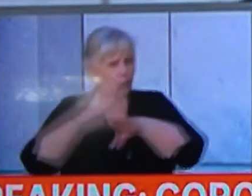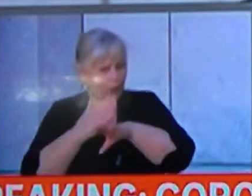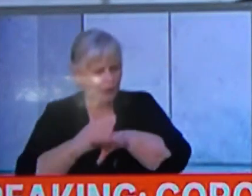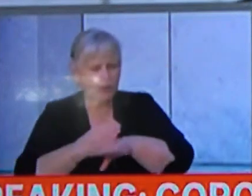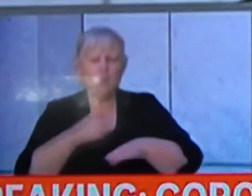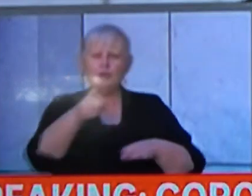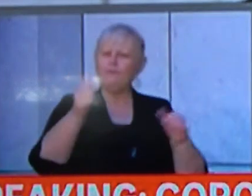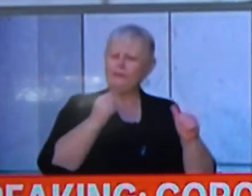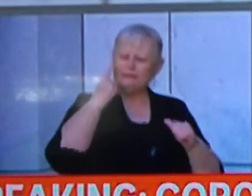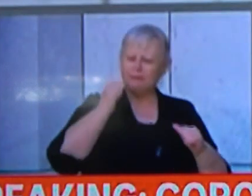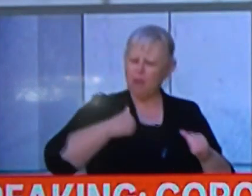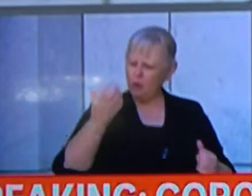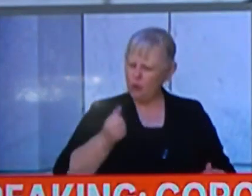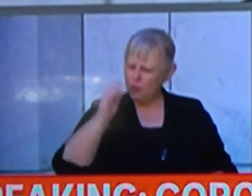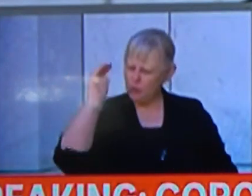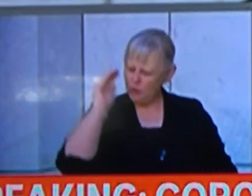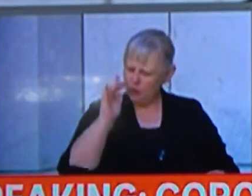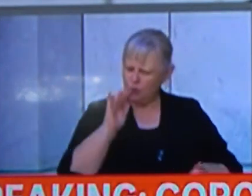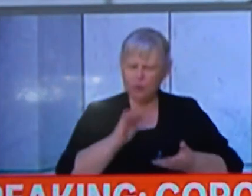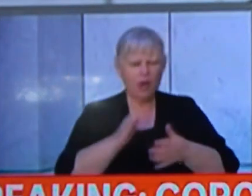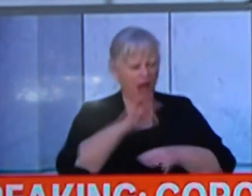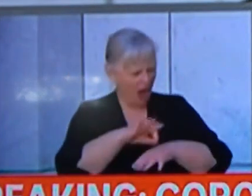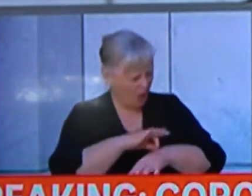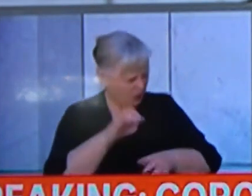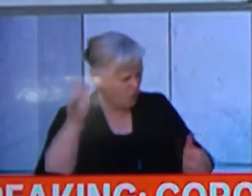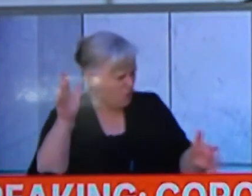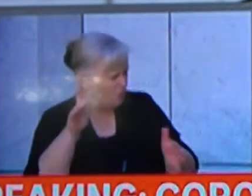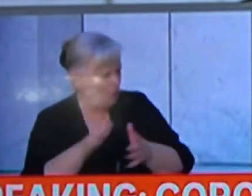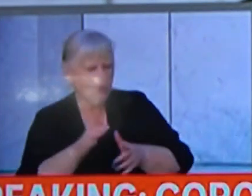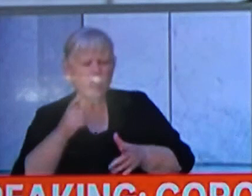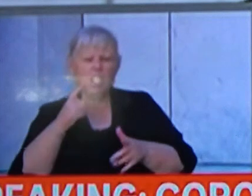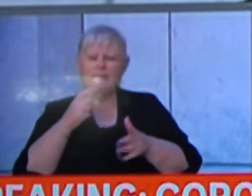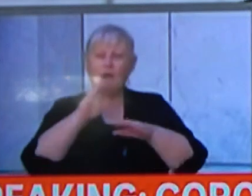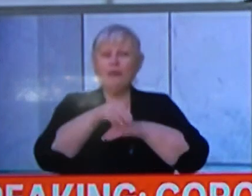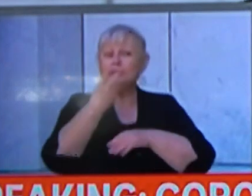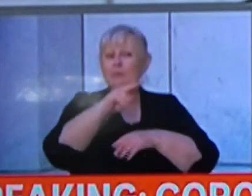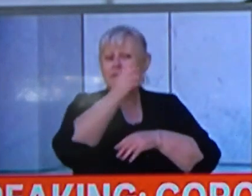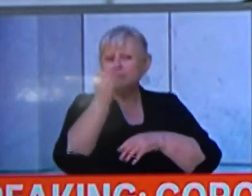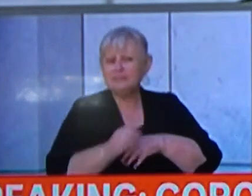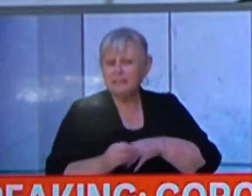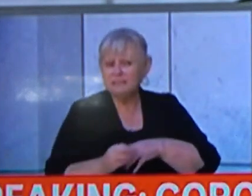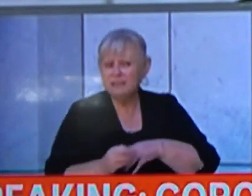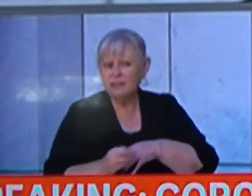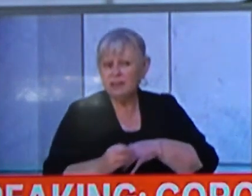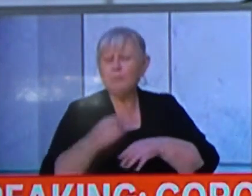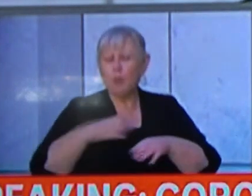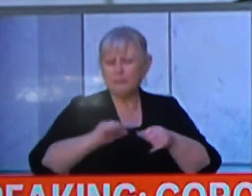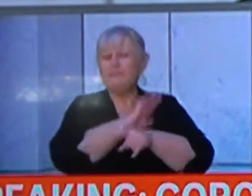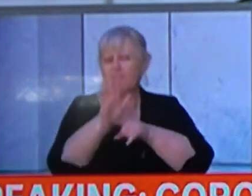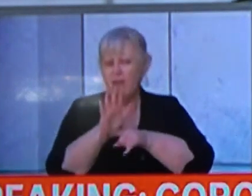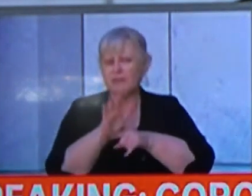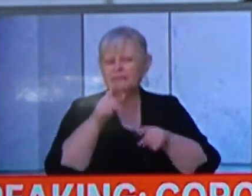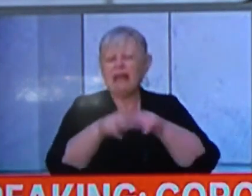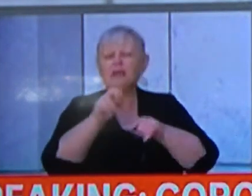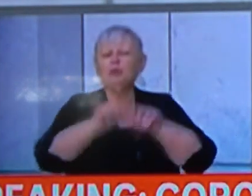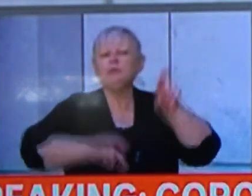you've seen your income or your hours worked fall by 20% or more as a result of the coronavirus,